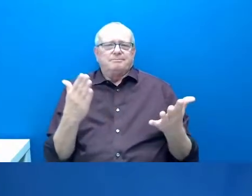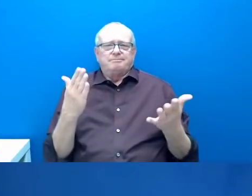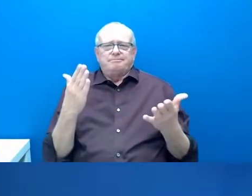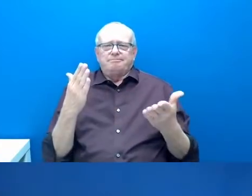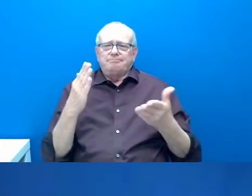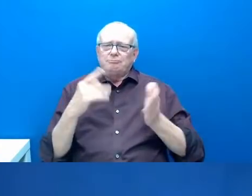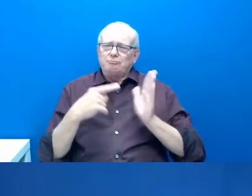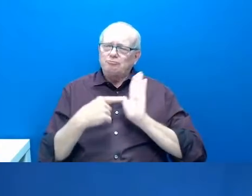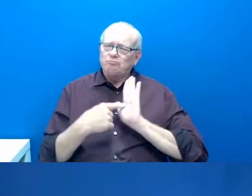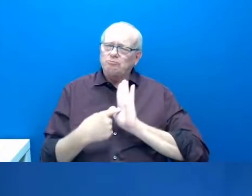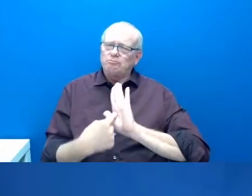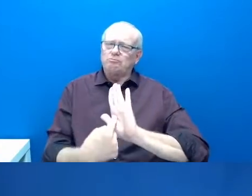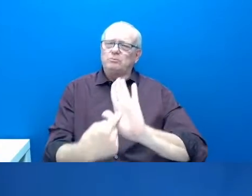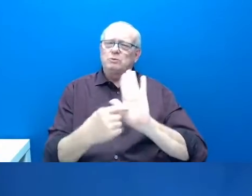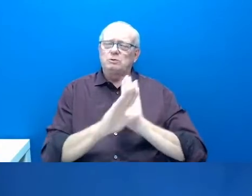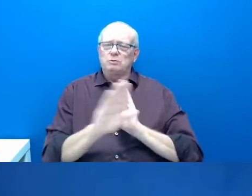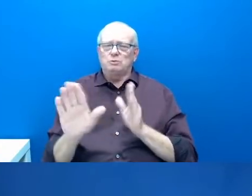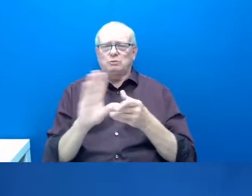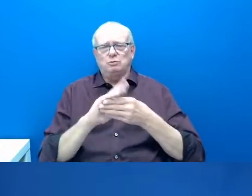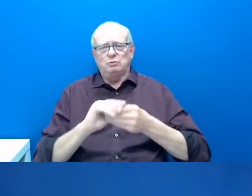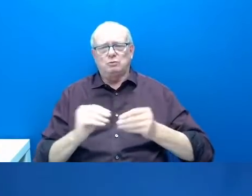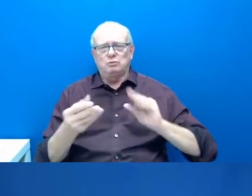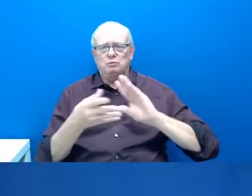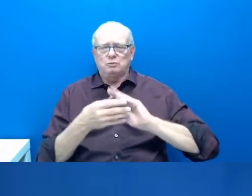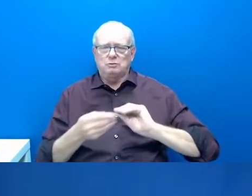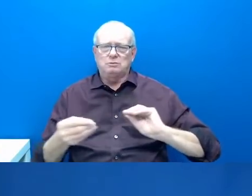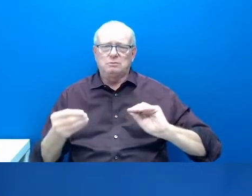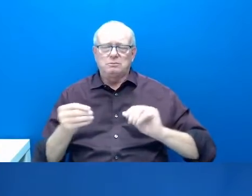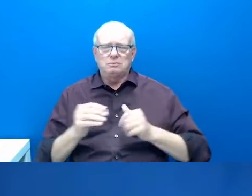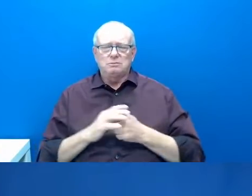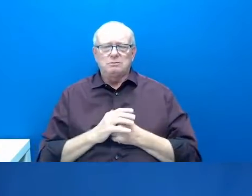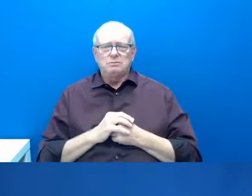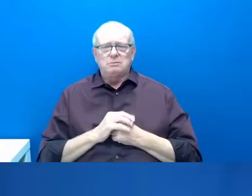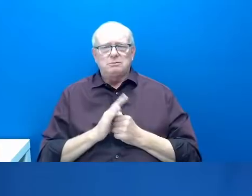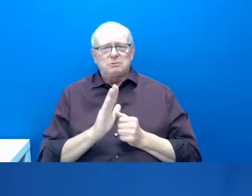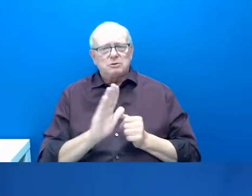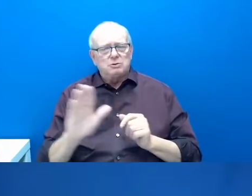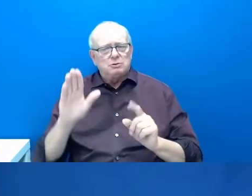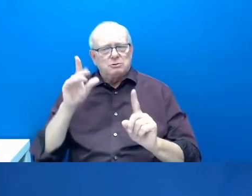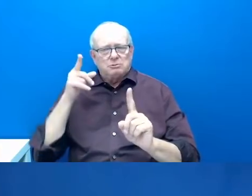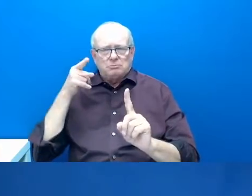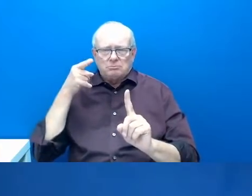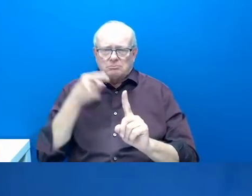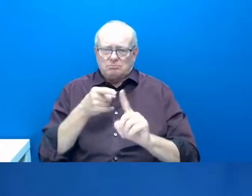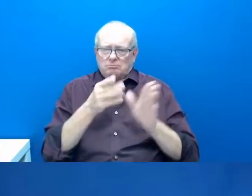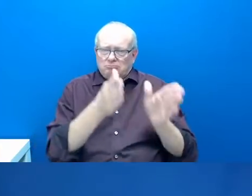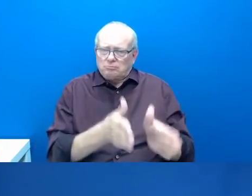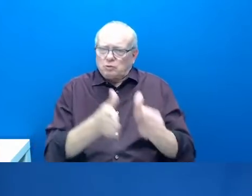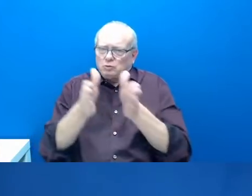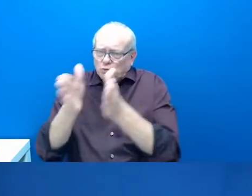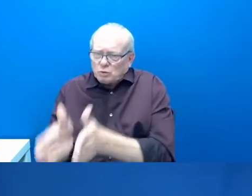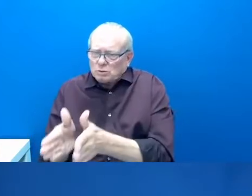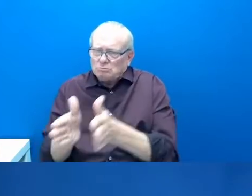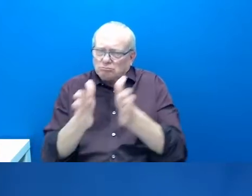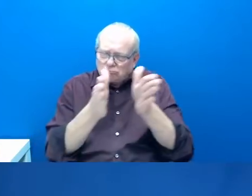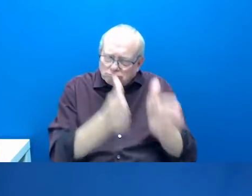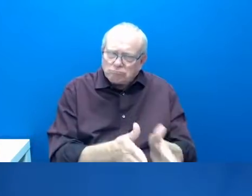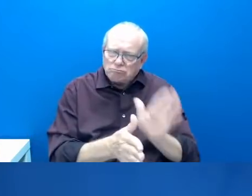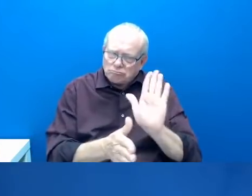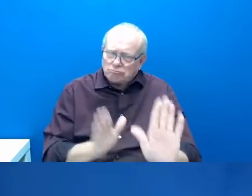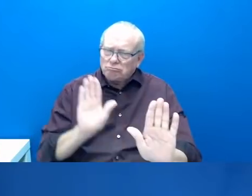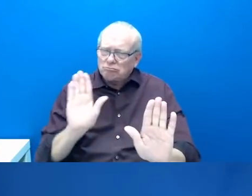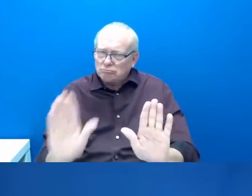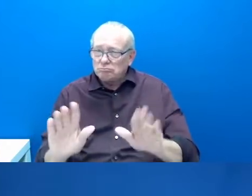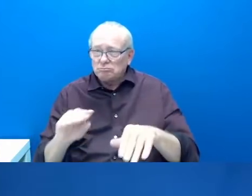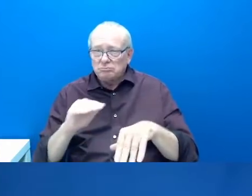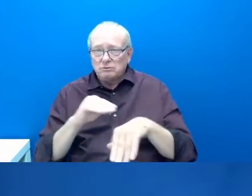show the faces and the stories of the individuals who are really